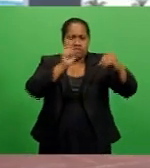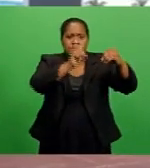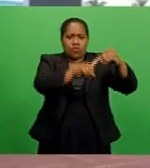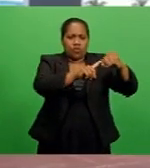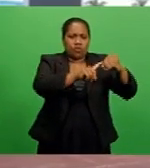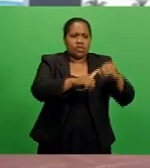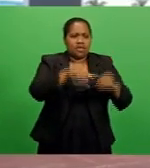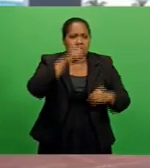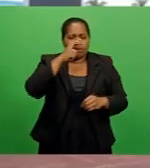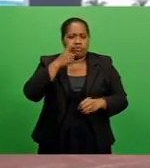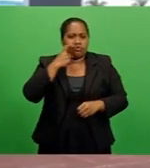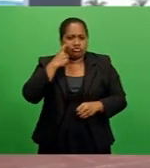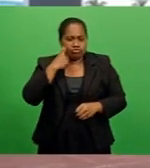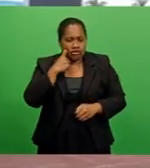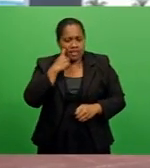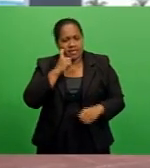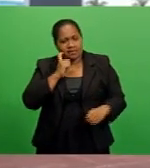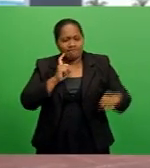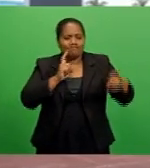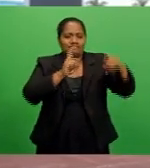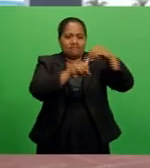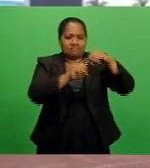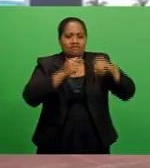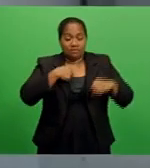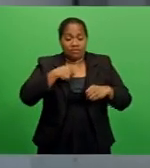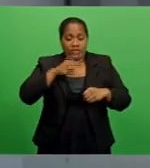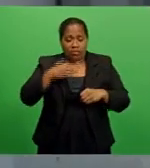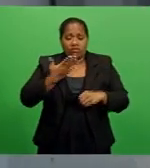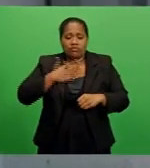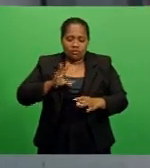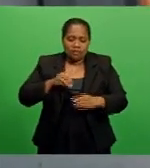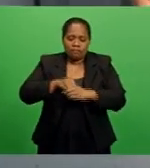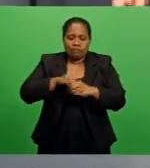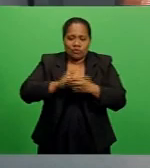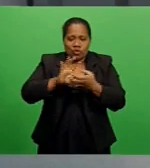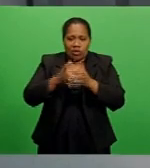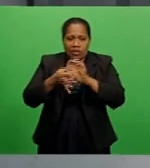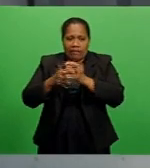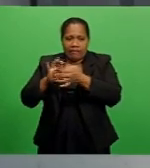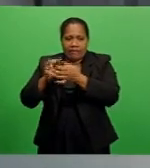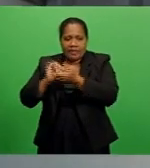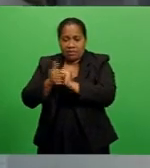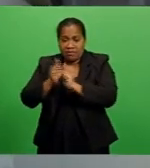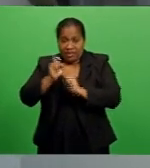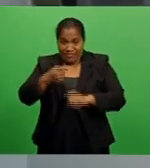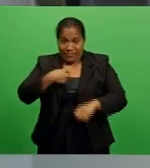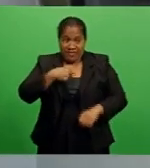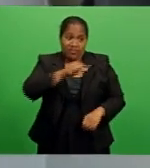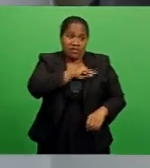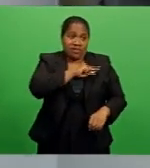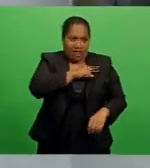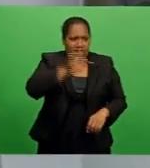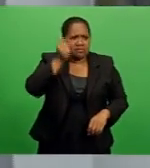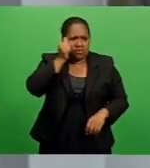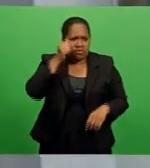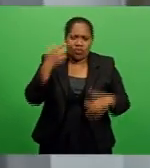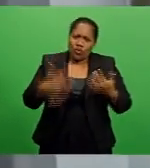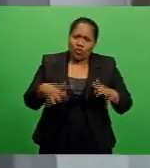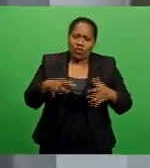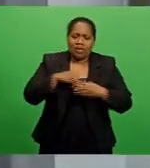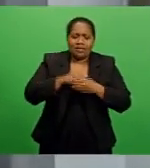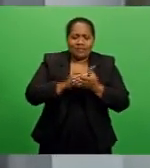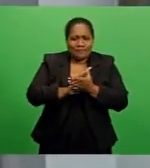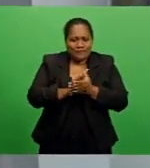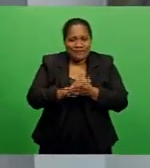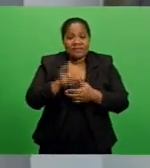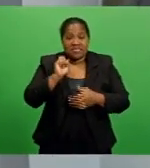gold medals, but I've always wanted to compete at the Olympic Games. If I do qualify, you know that'll mean a lot. Even